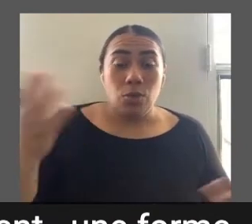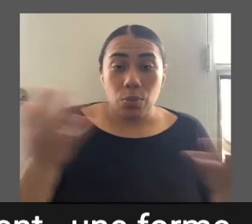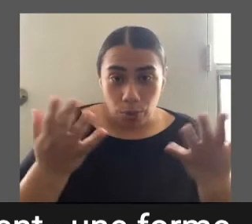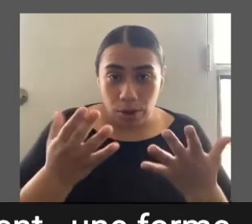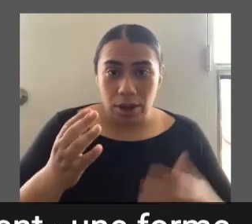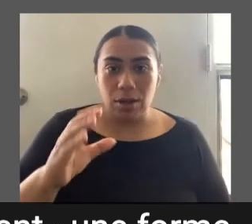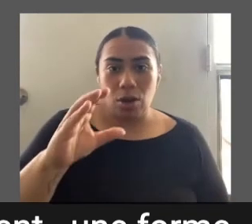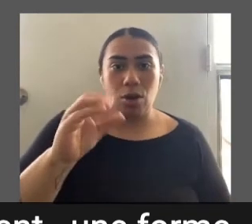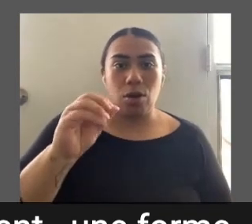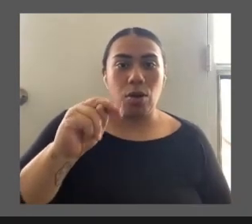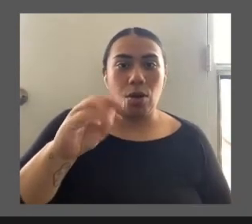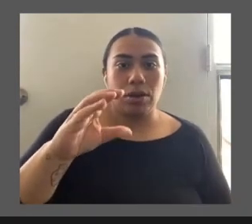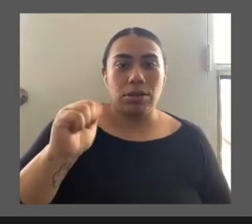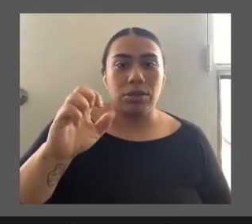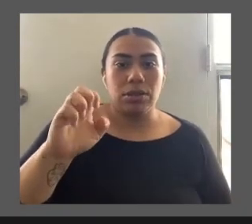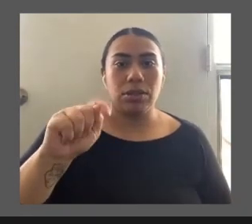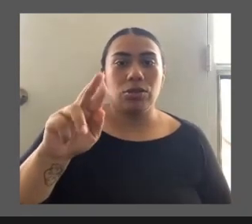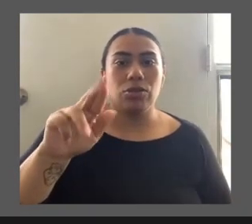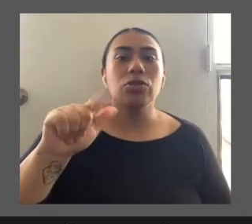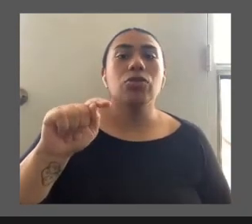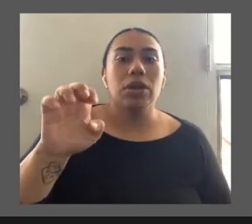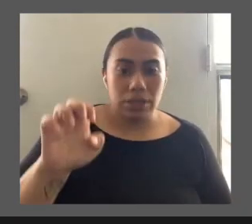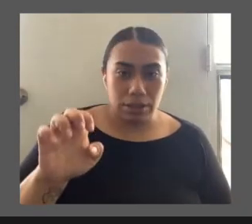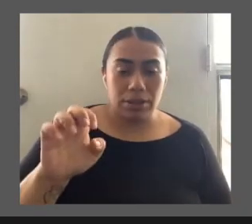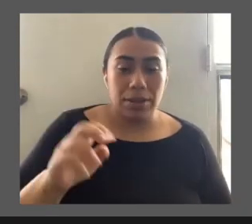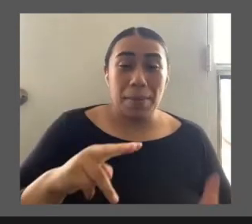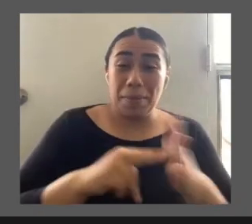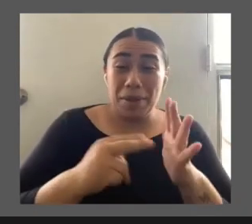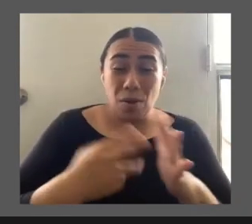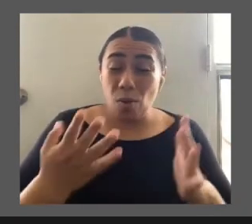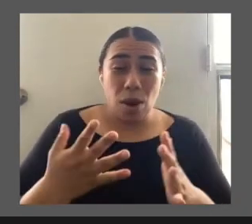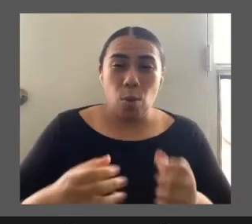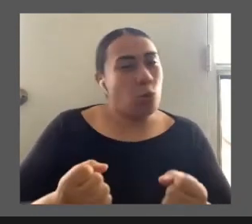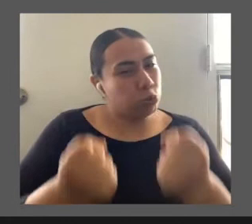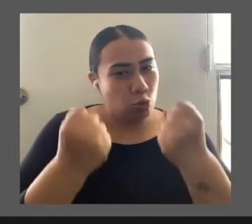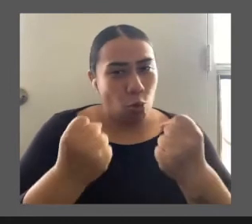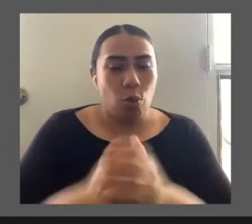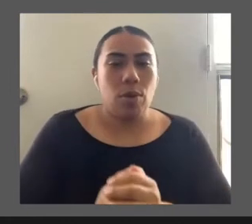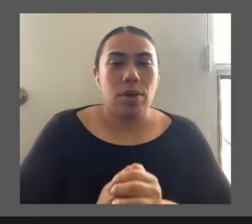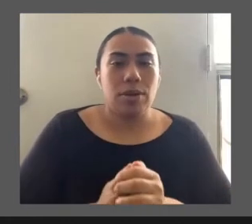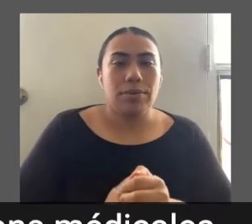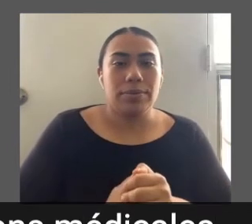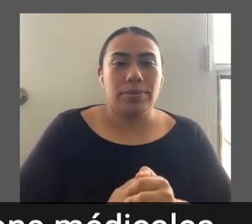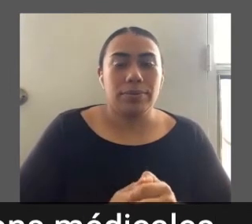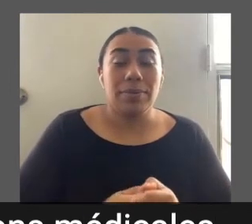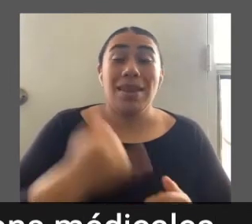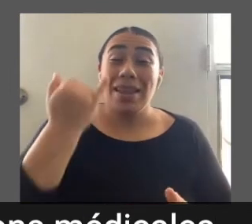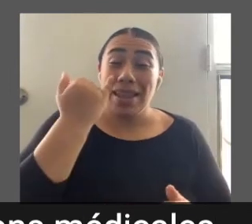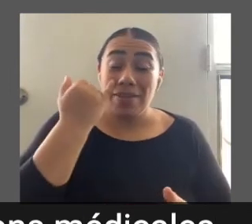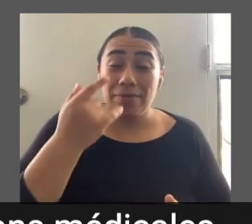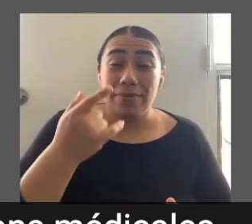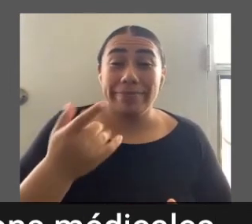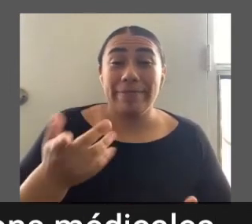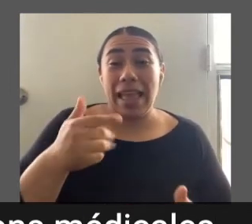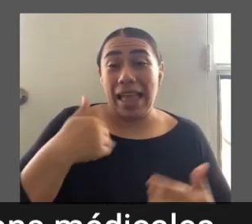that is higher in strength. It is extracted from cannabis flowers, and a little goes a long way. Patients living with